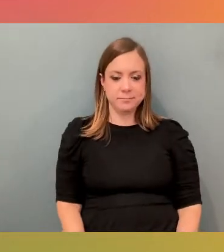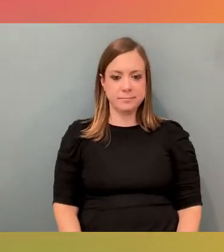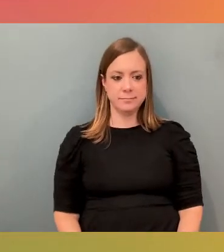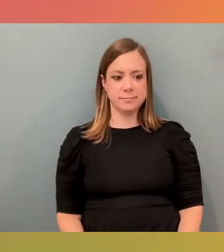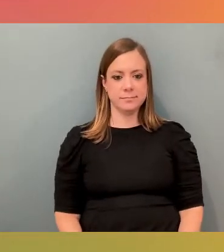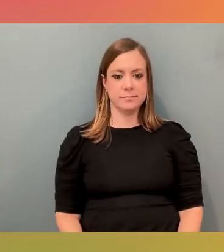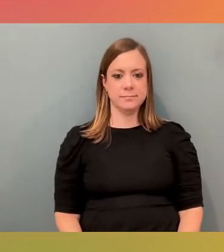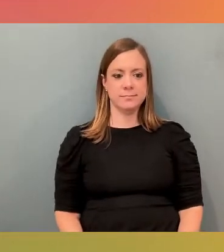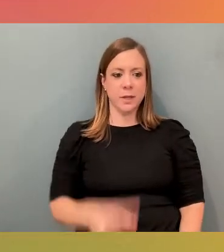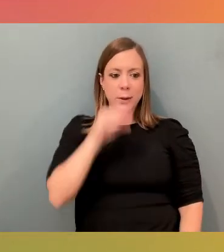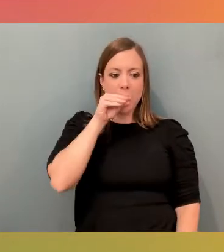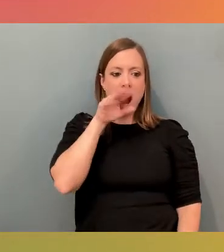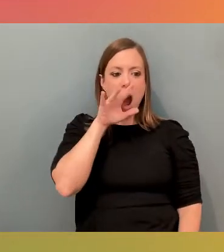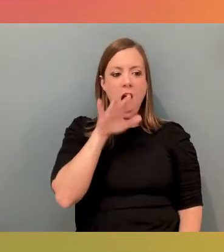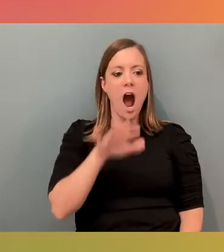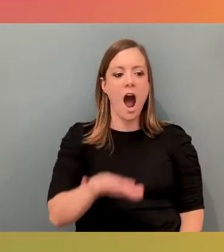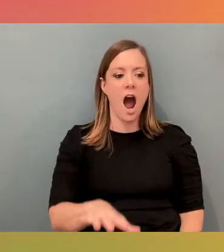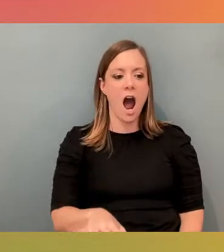Sigh it out.